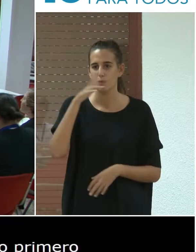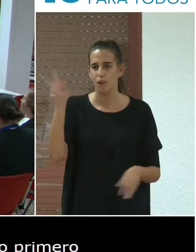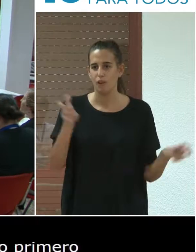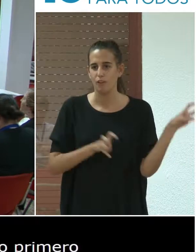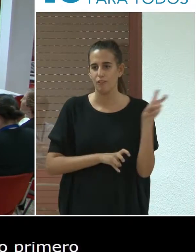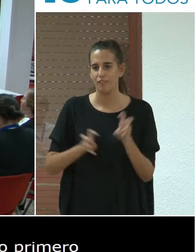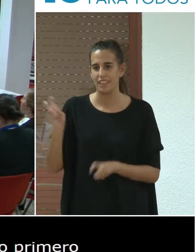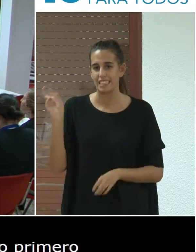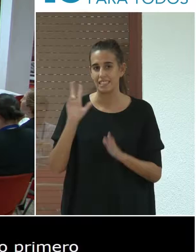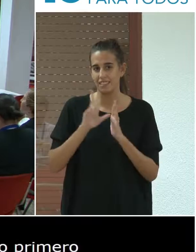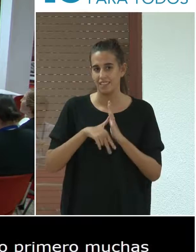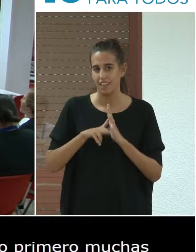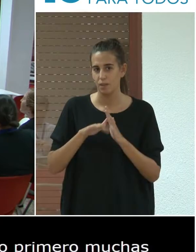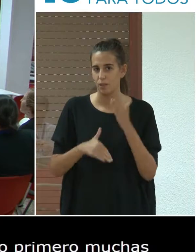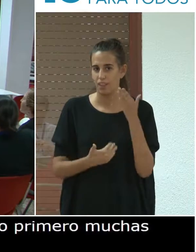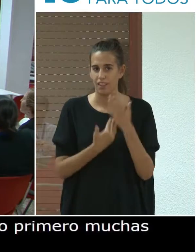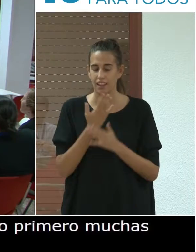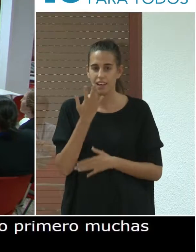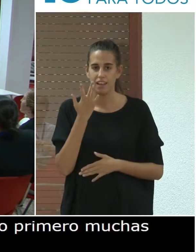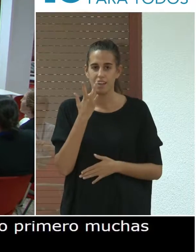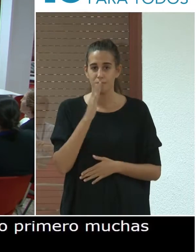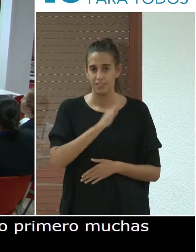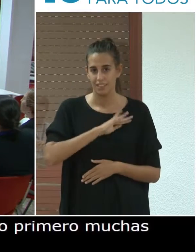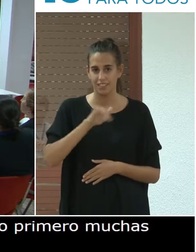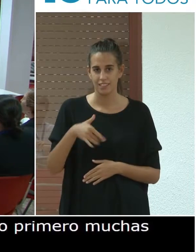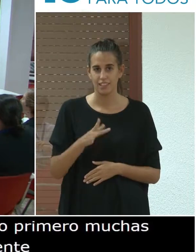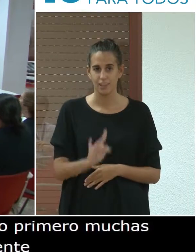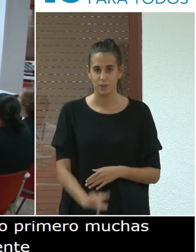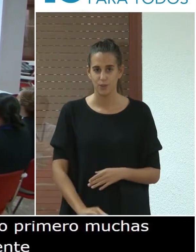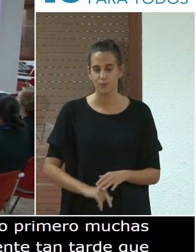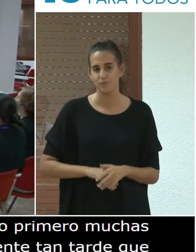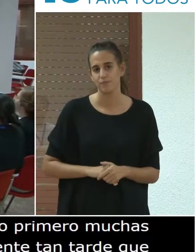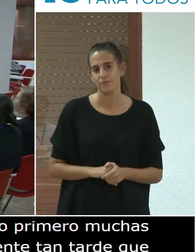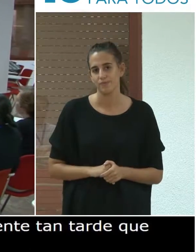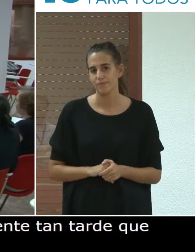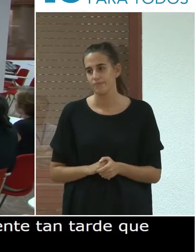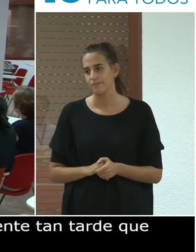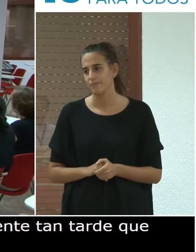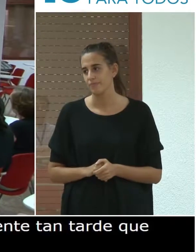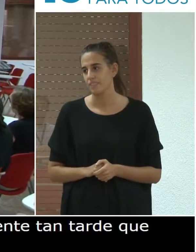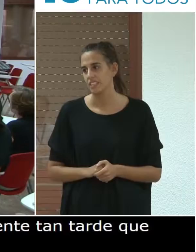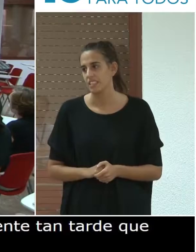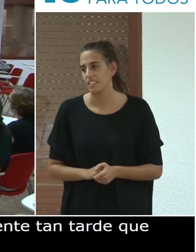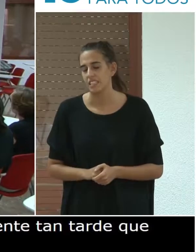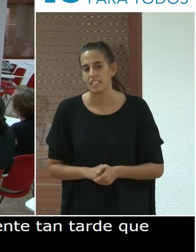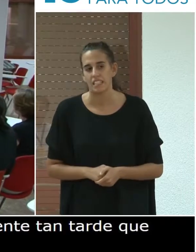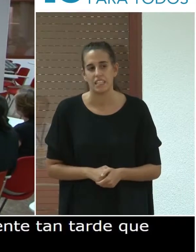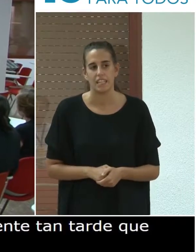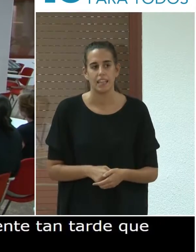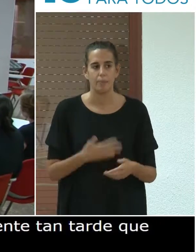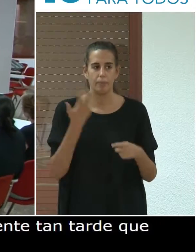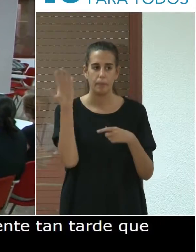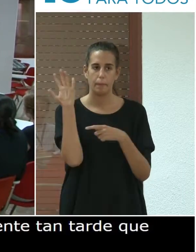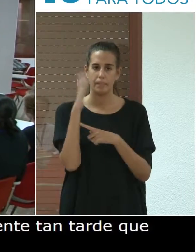to you for being here so late in the day. I imagine it's been a long day. The